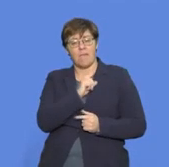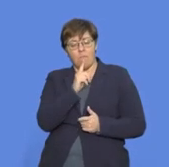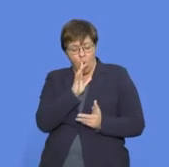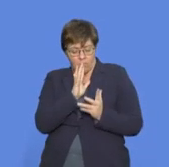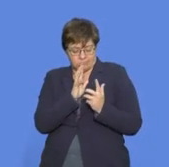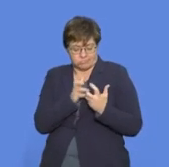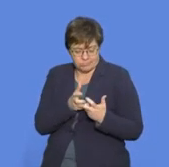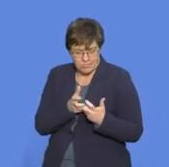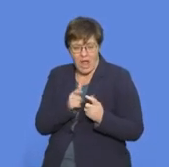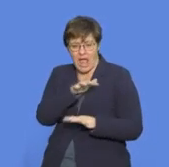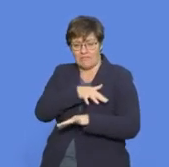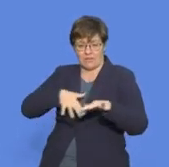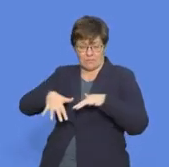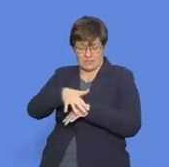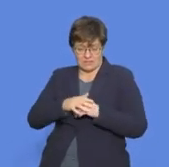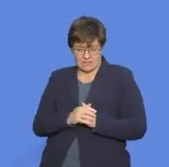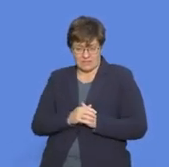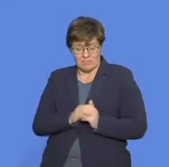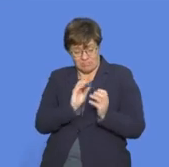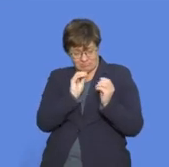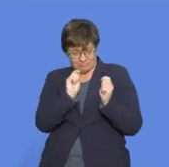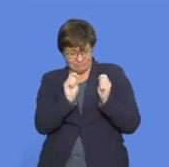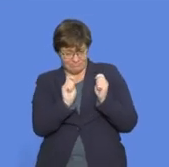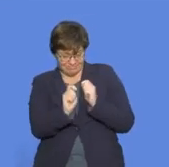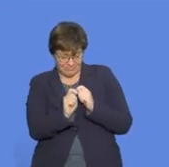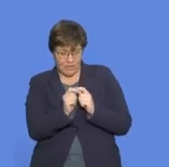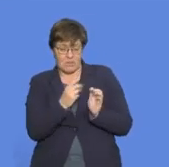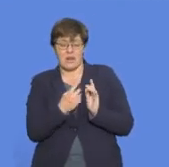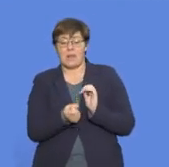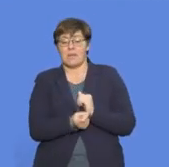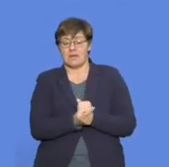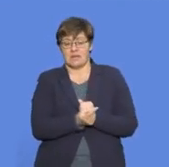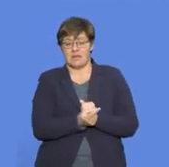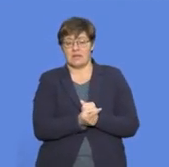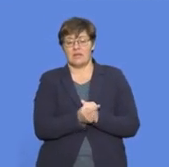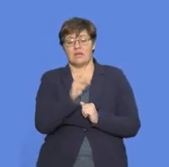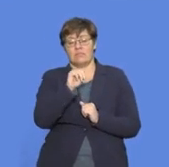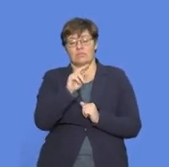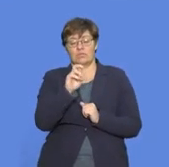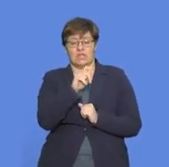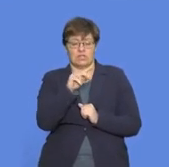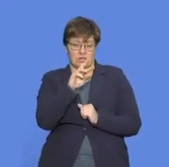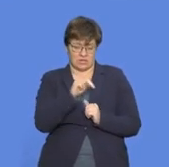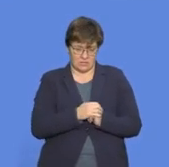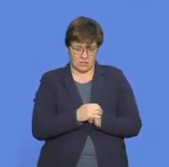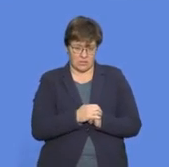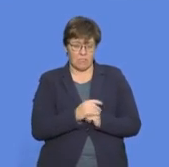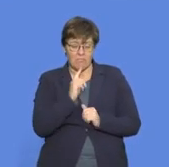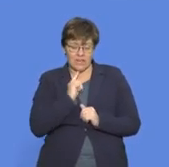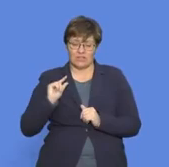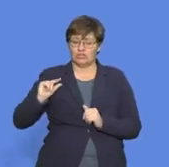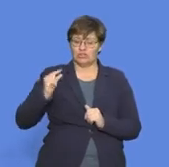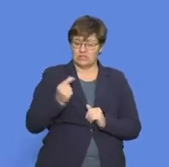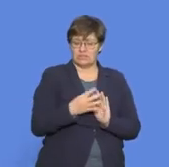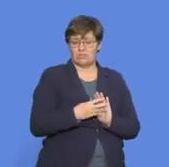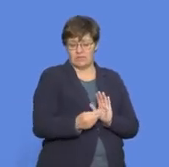modified. Right, and that modification took place in the form of mutation. So it was the genes that were modified.